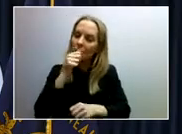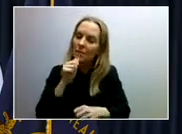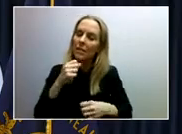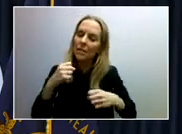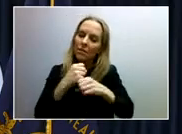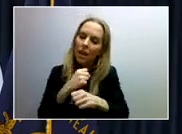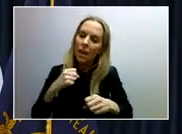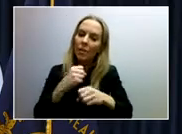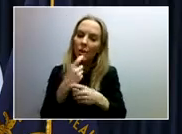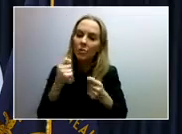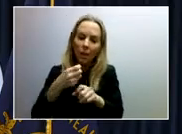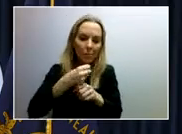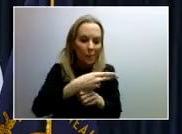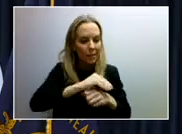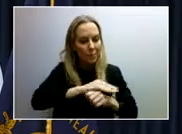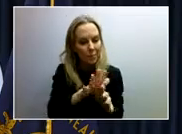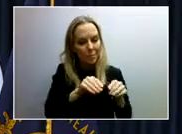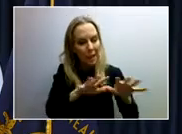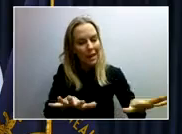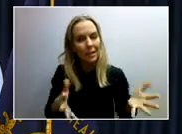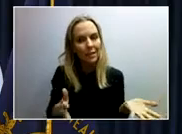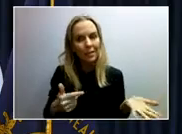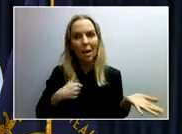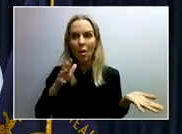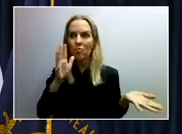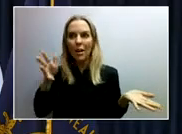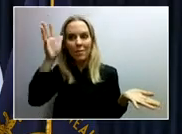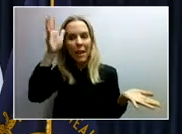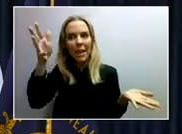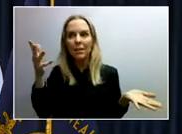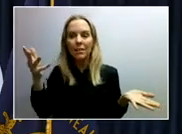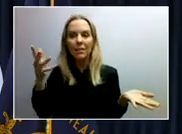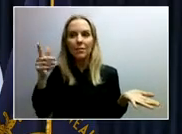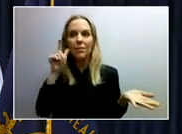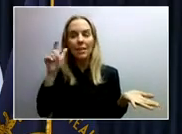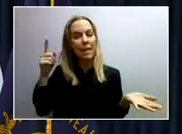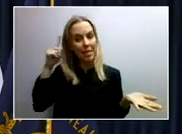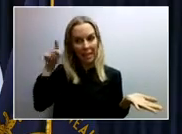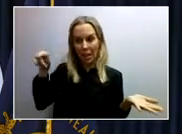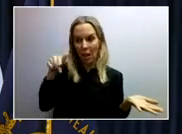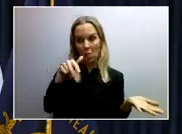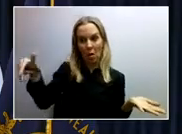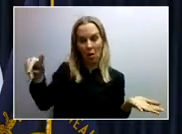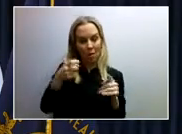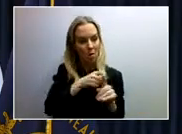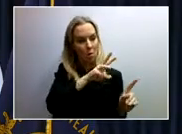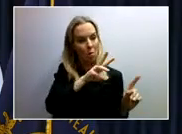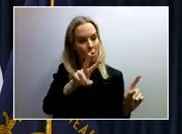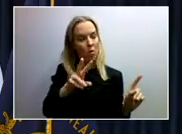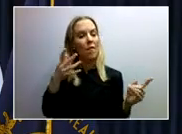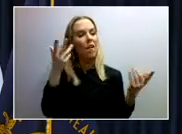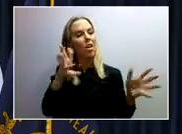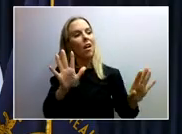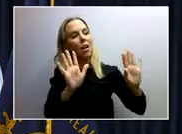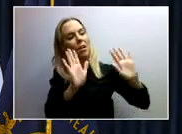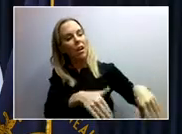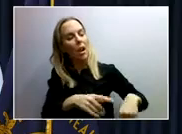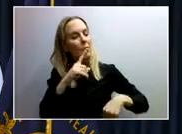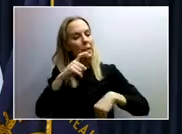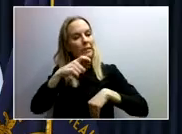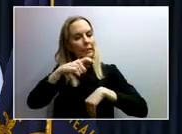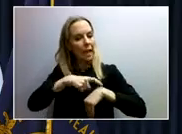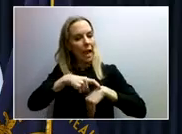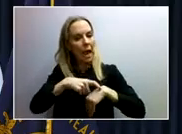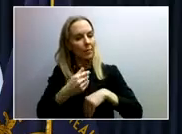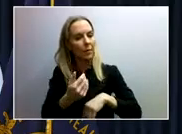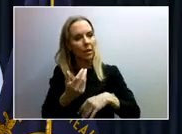though. Our grandparents didn't walk away from World War II because of the time that it took.